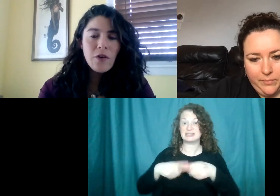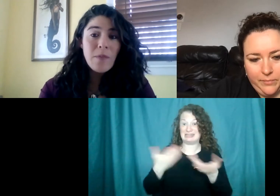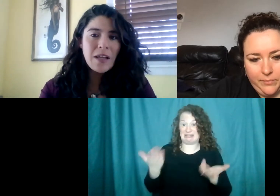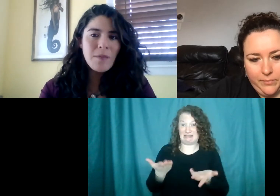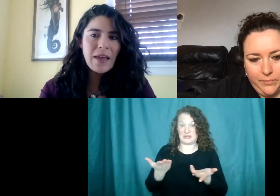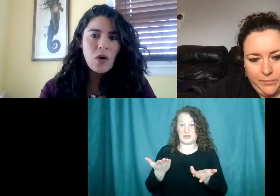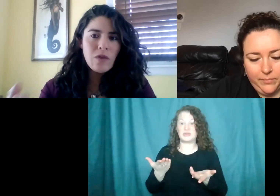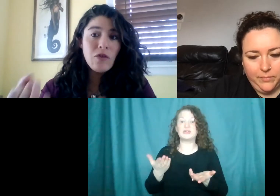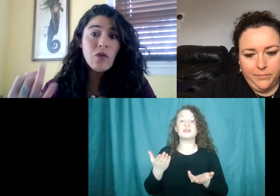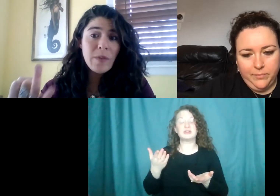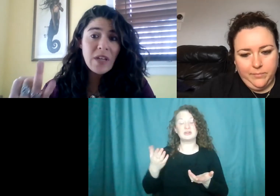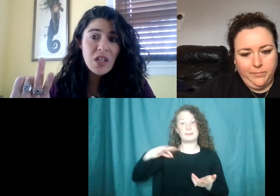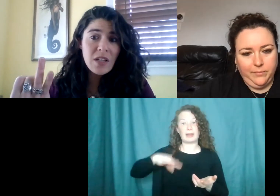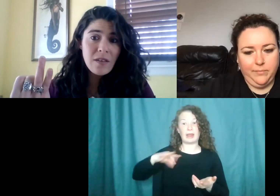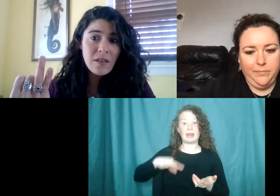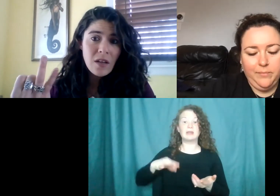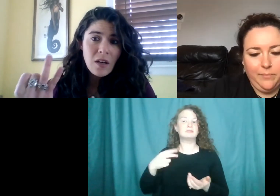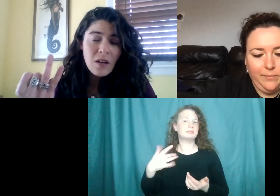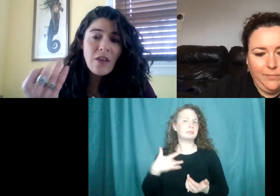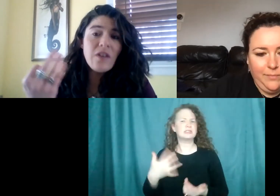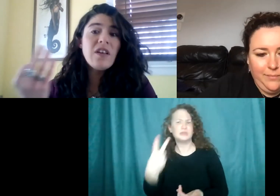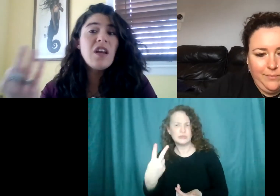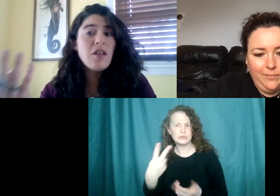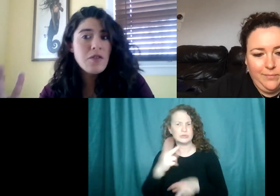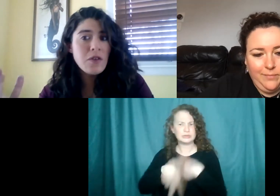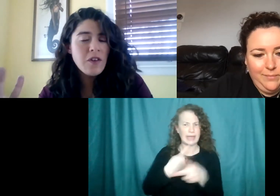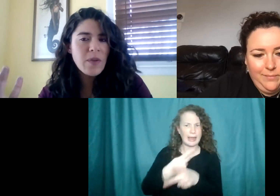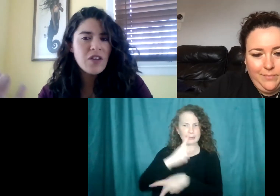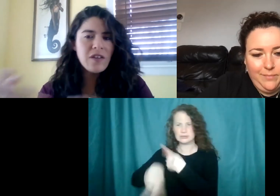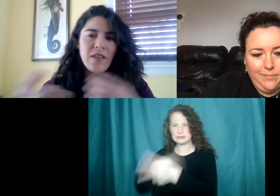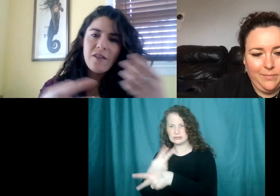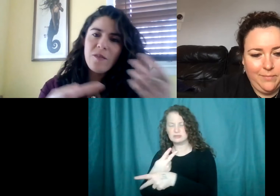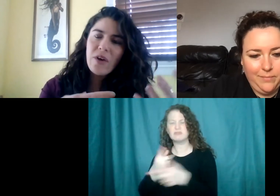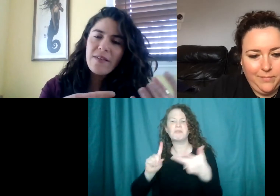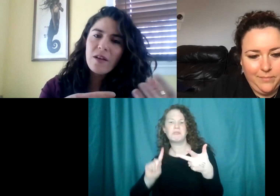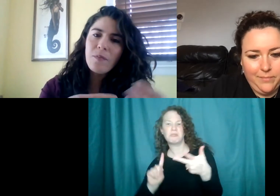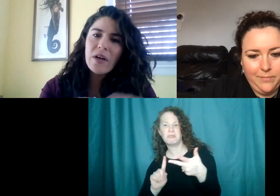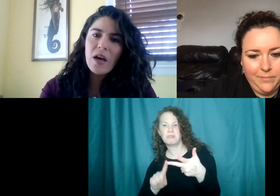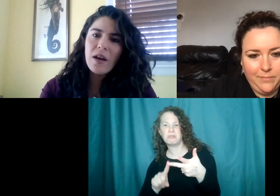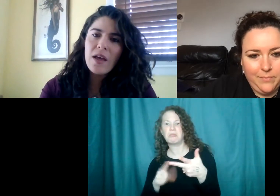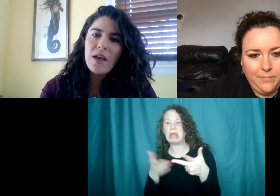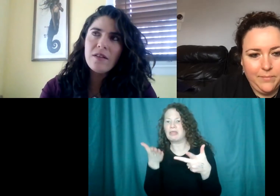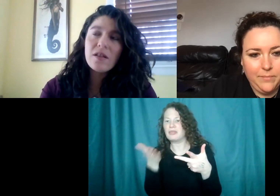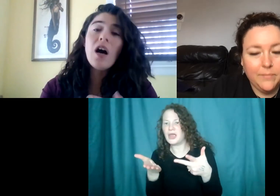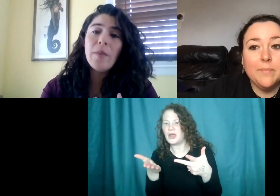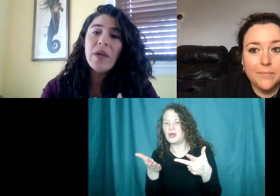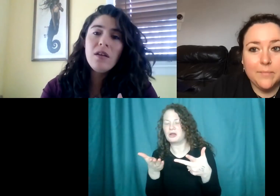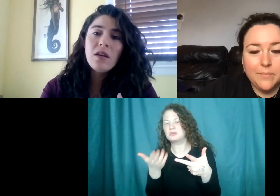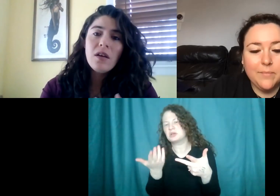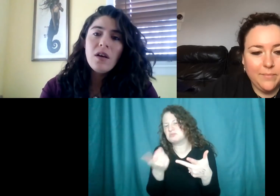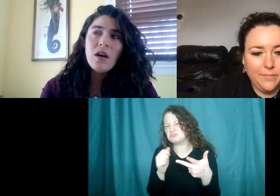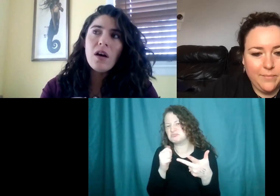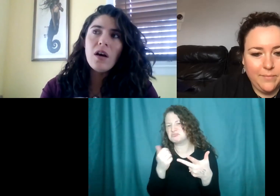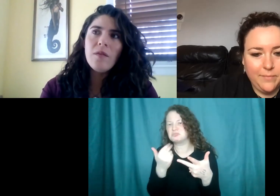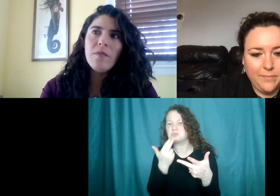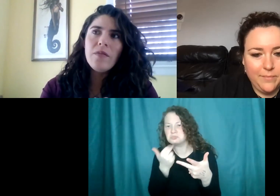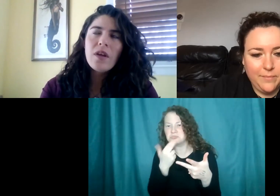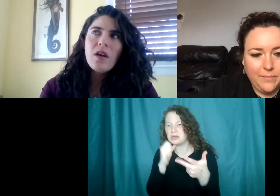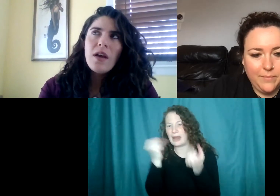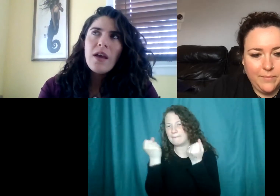forests are mainly made out of 2 species. There is another third species that is present, but not as common.